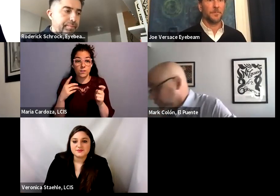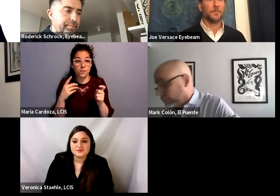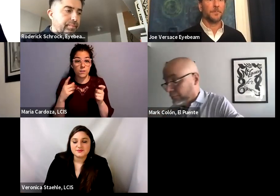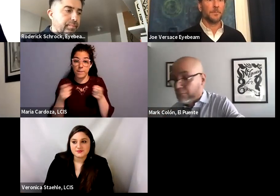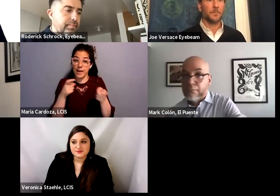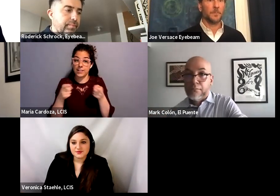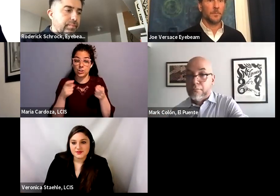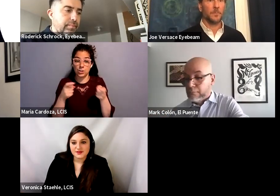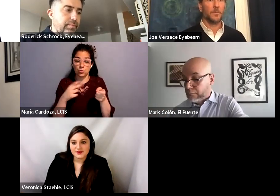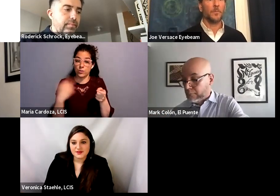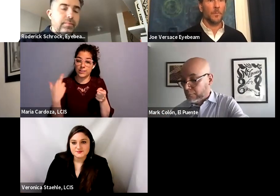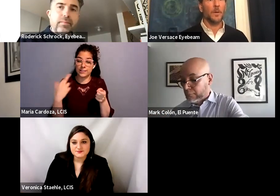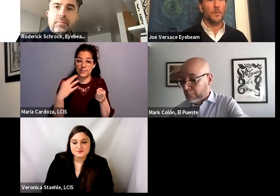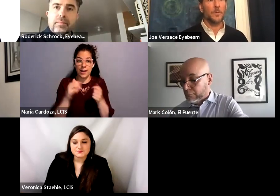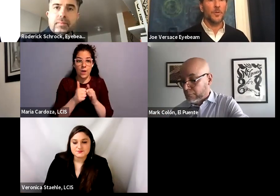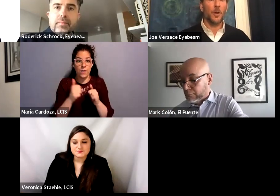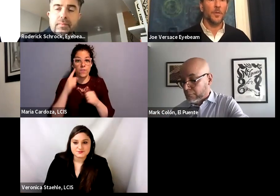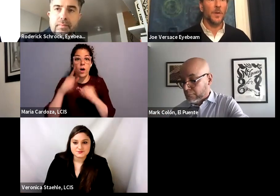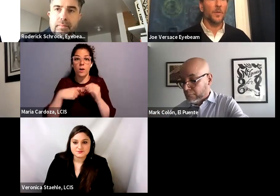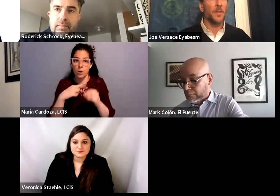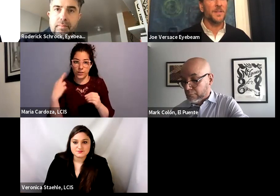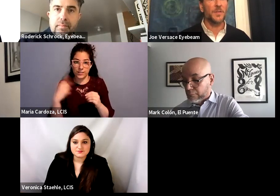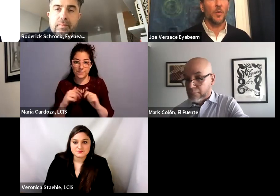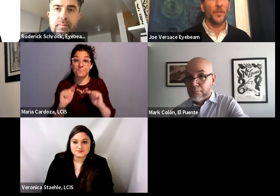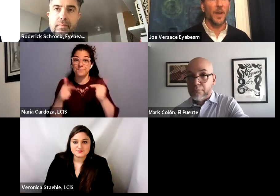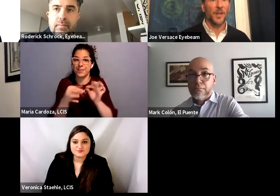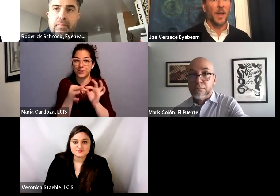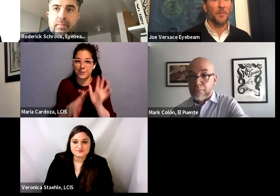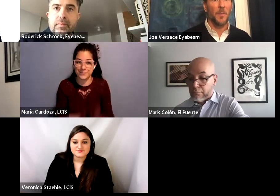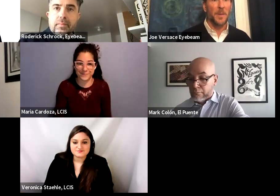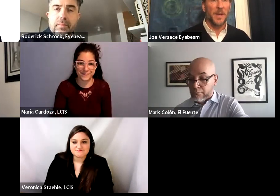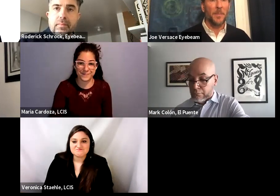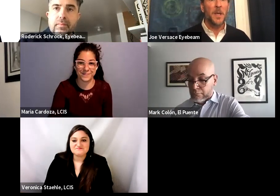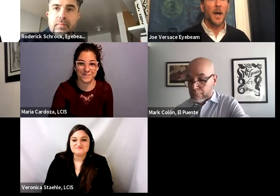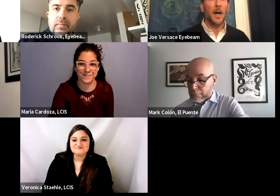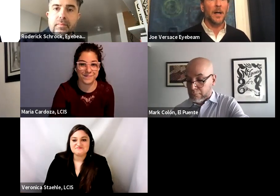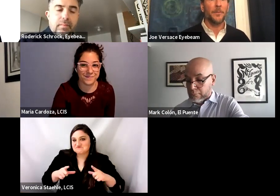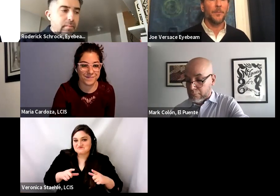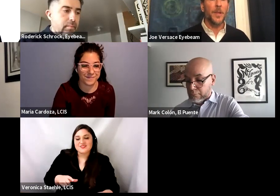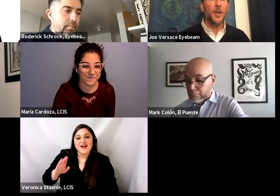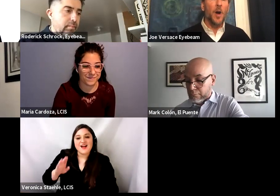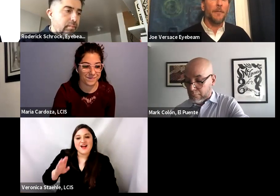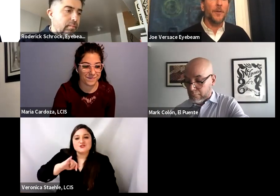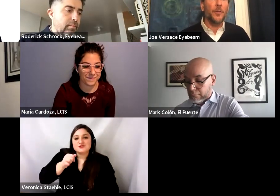and how they thought about risk and did that change? Sure, so this is Joe Versace again from Eyebeam.